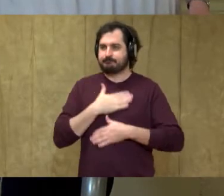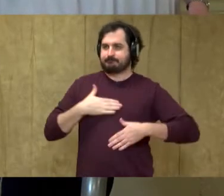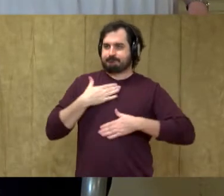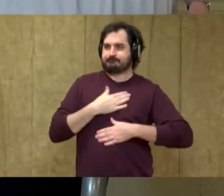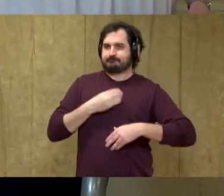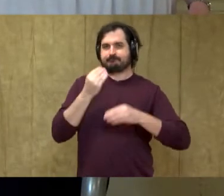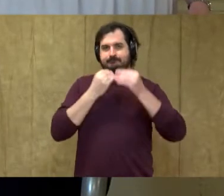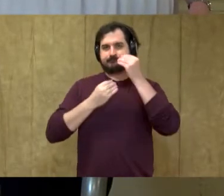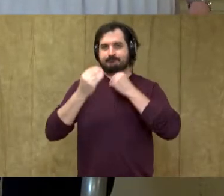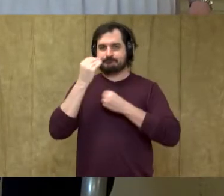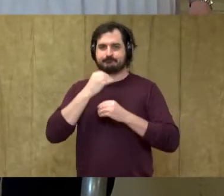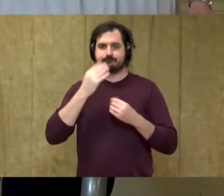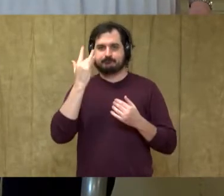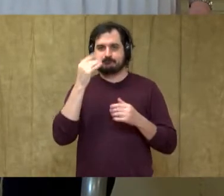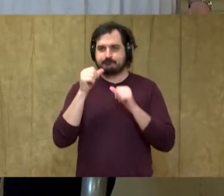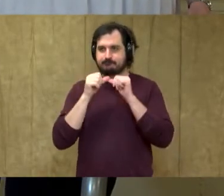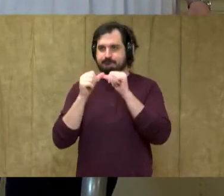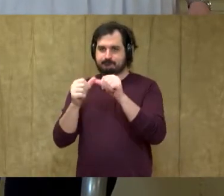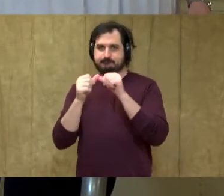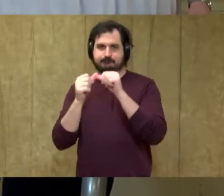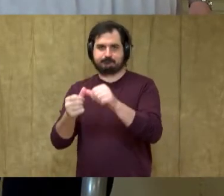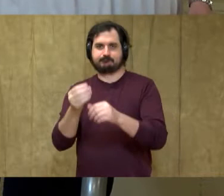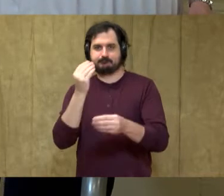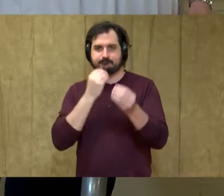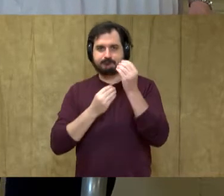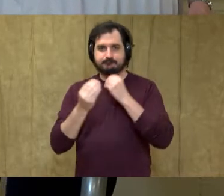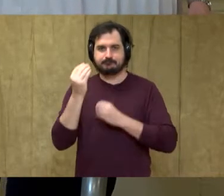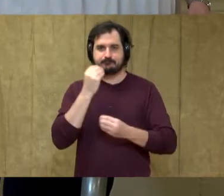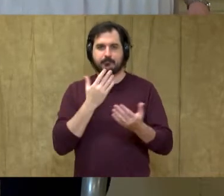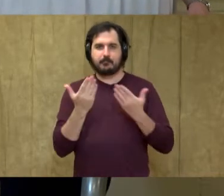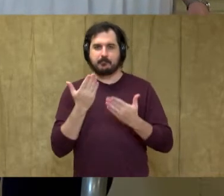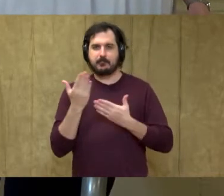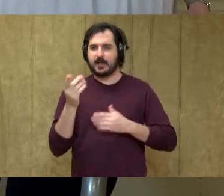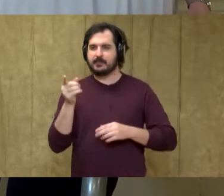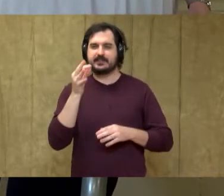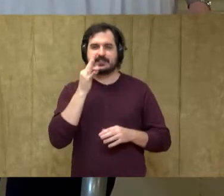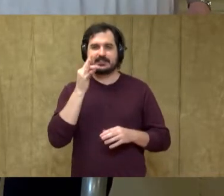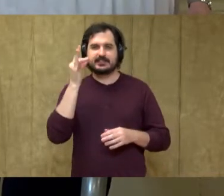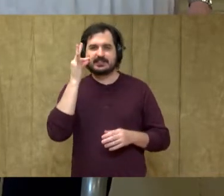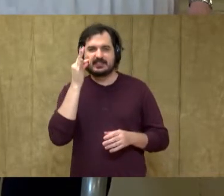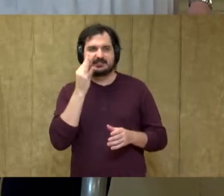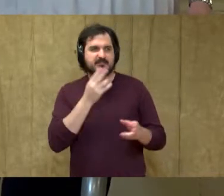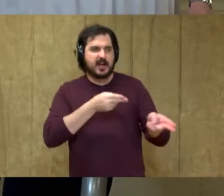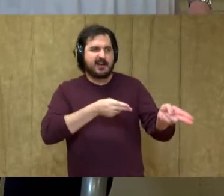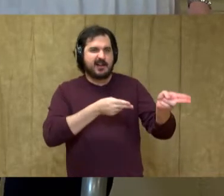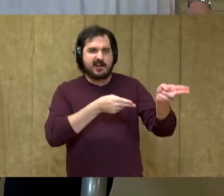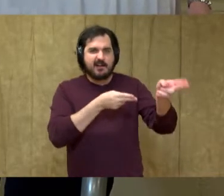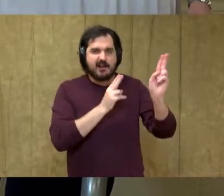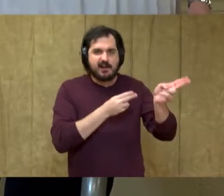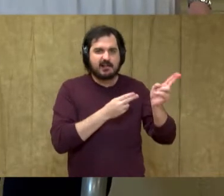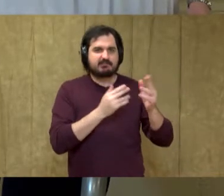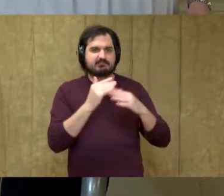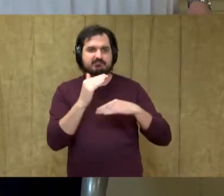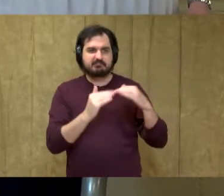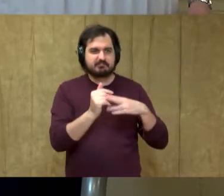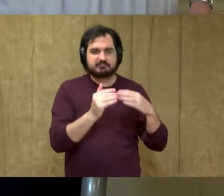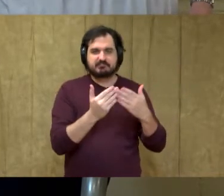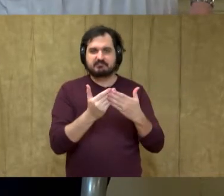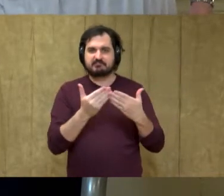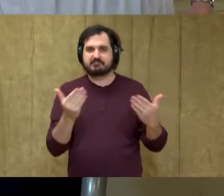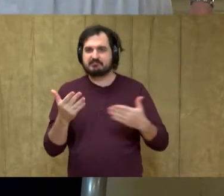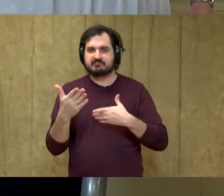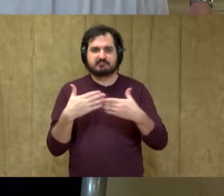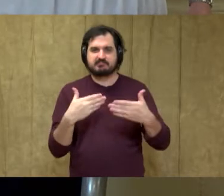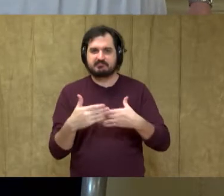building things and while they were out hunting and fishing and doing other things in their regions, it provided them